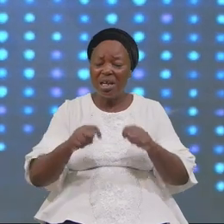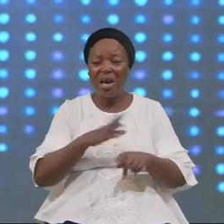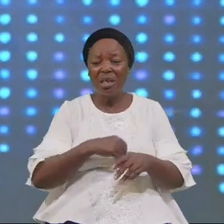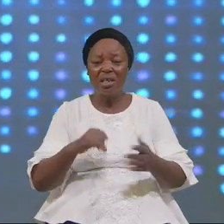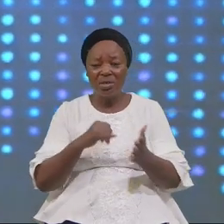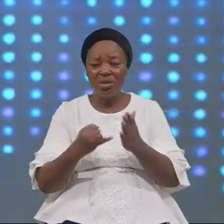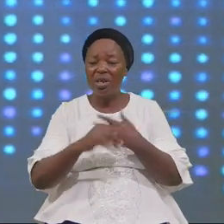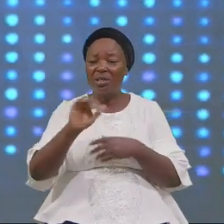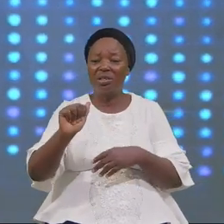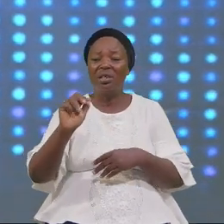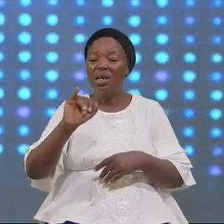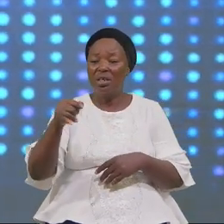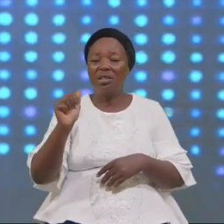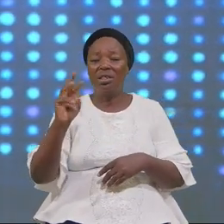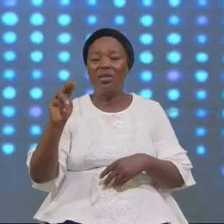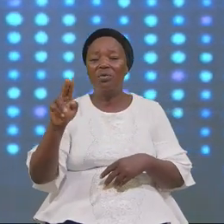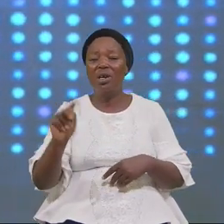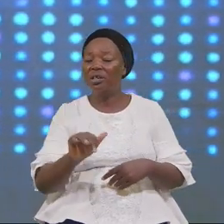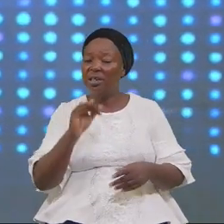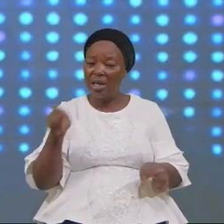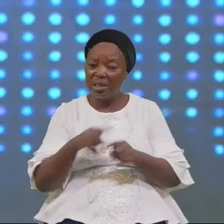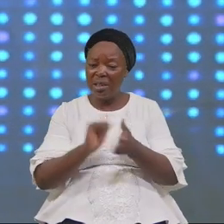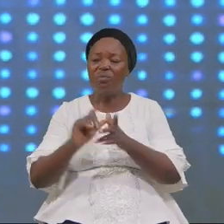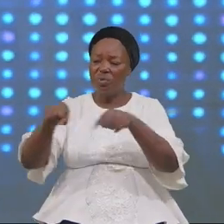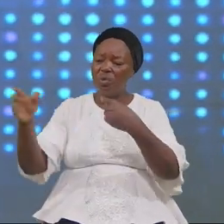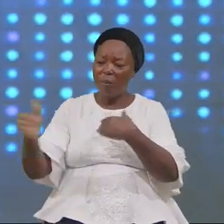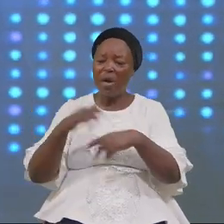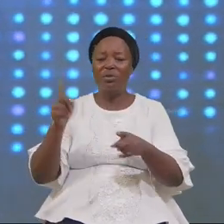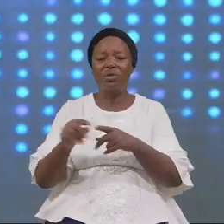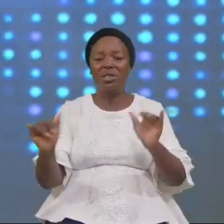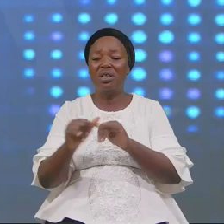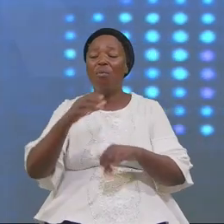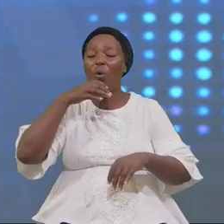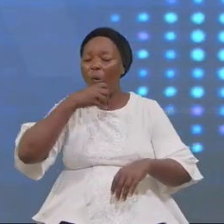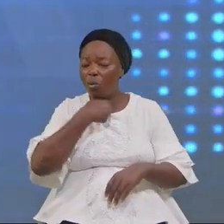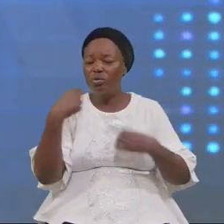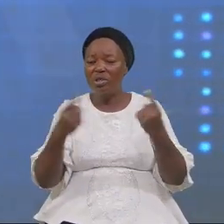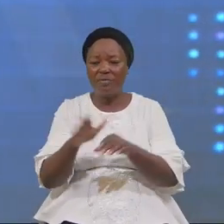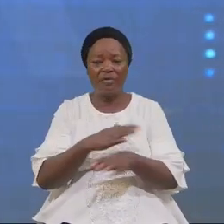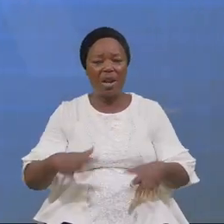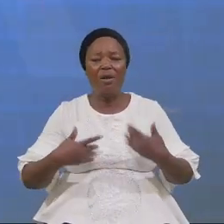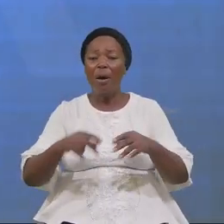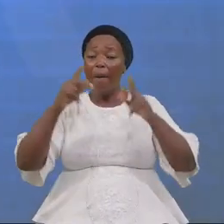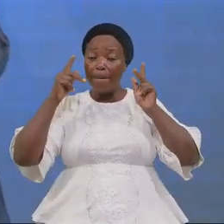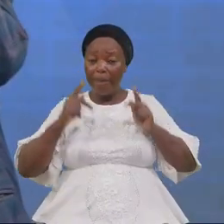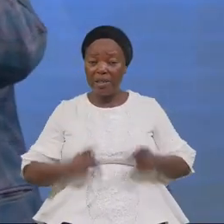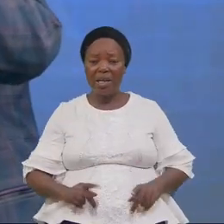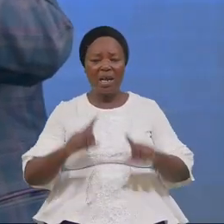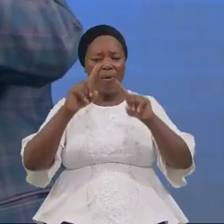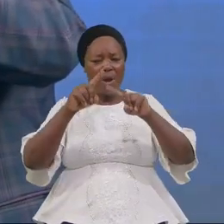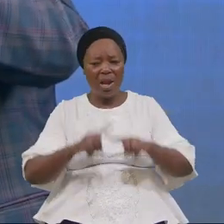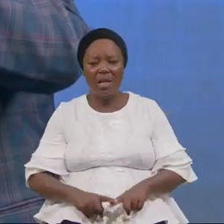back to the same old, sinful, defiling thing. Personal reliance